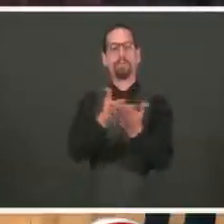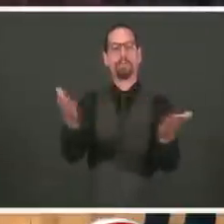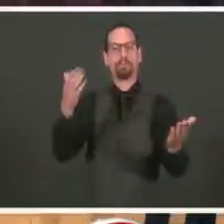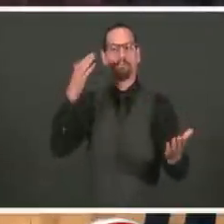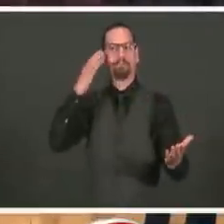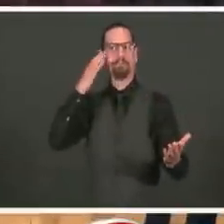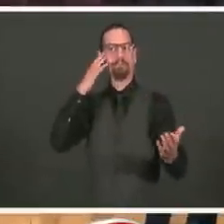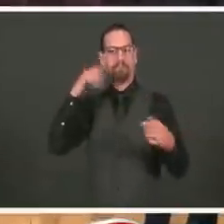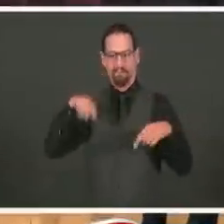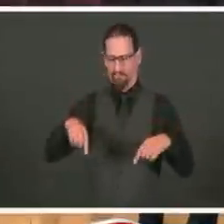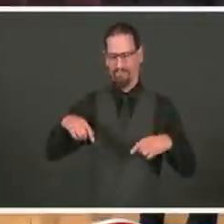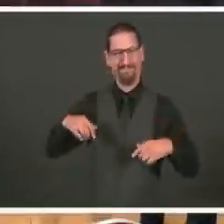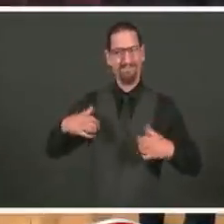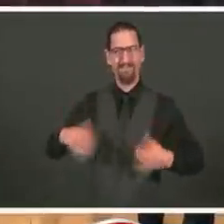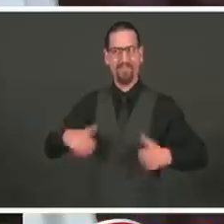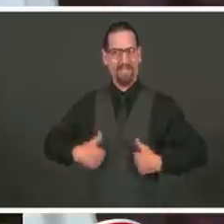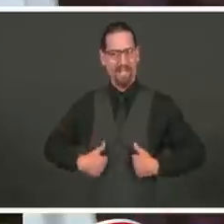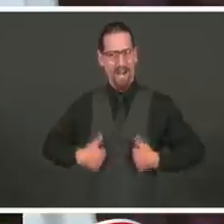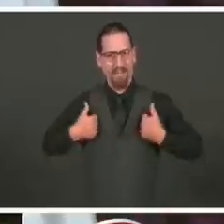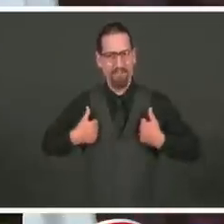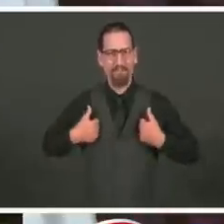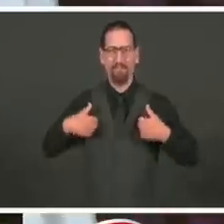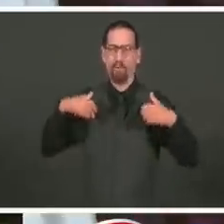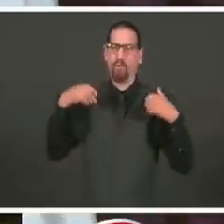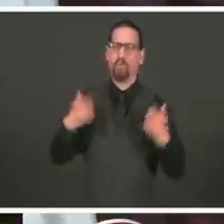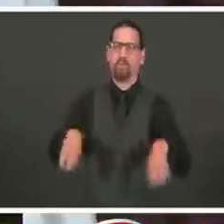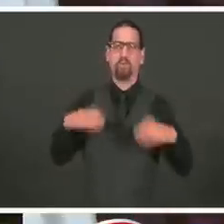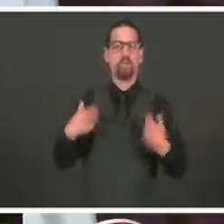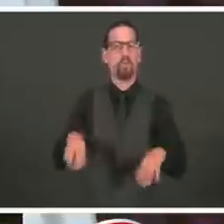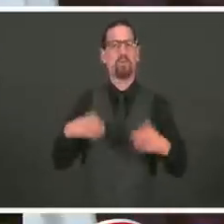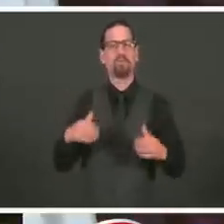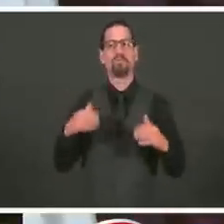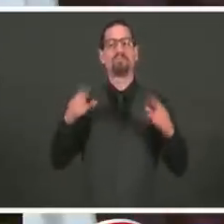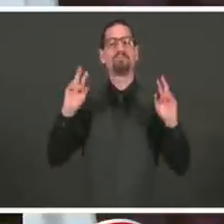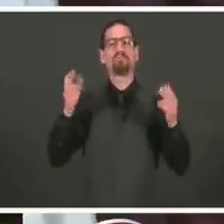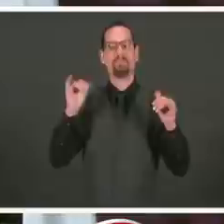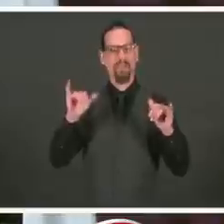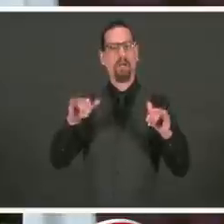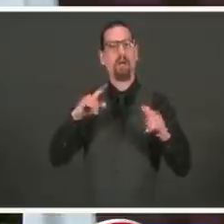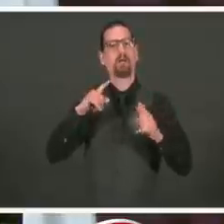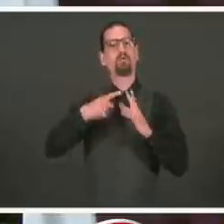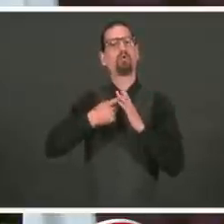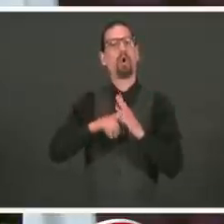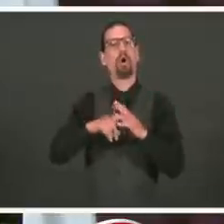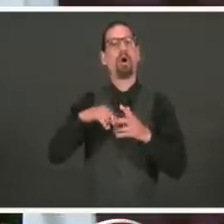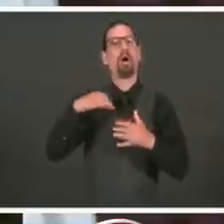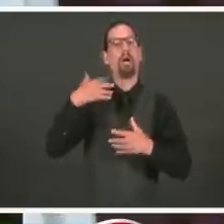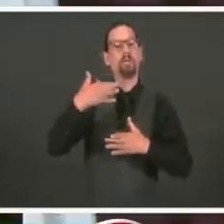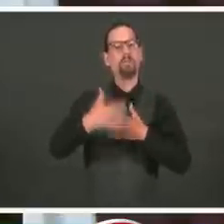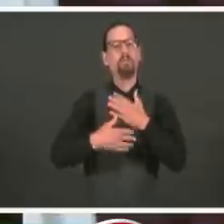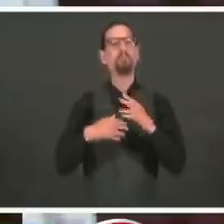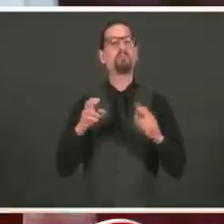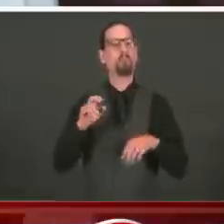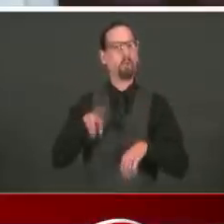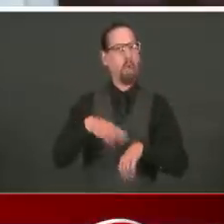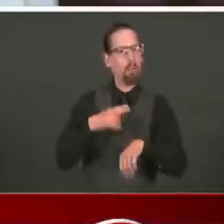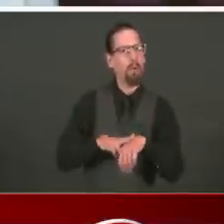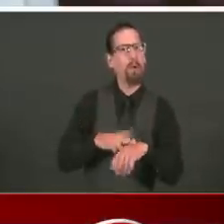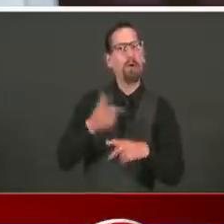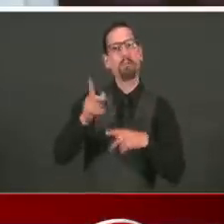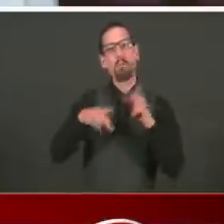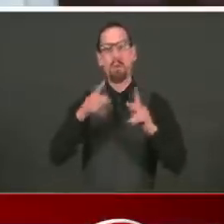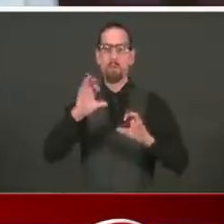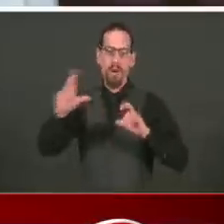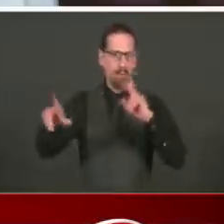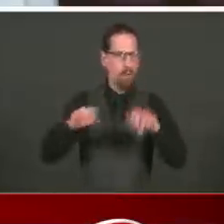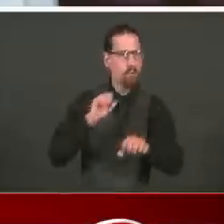Life is starting to get back into its regular routine, more people getting back to work, the kids are back to camp.